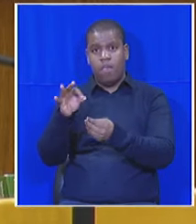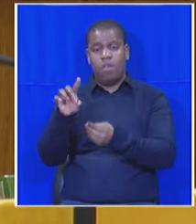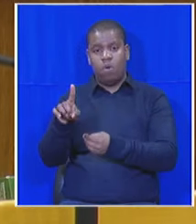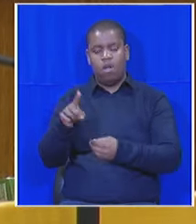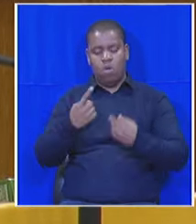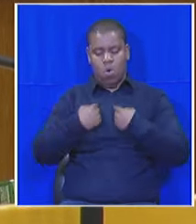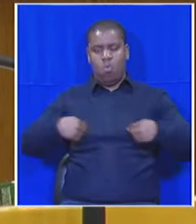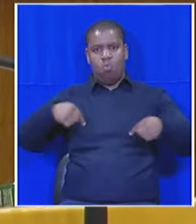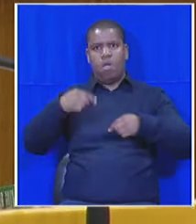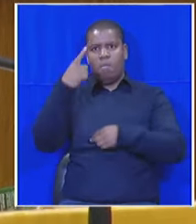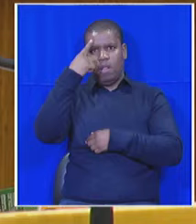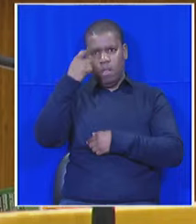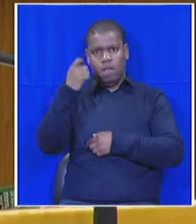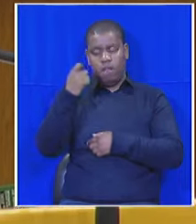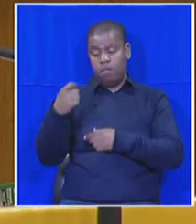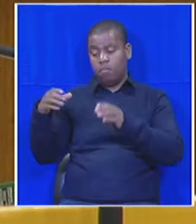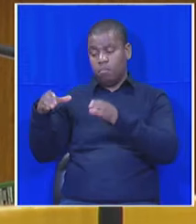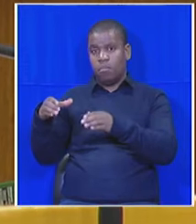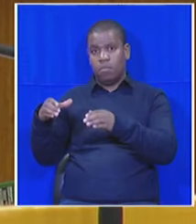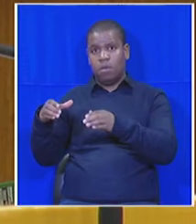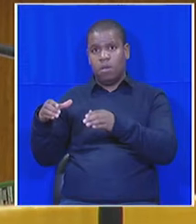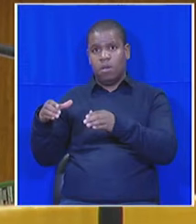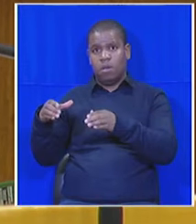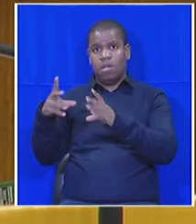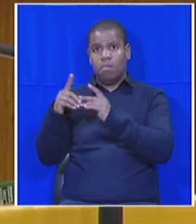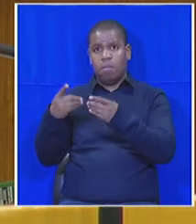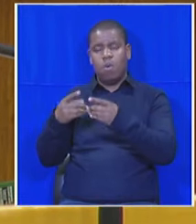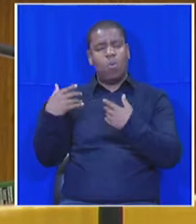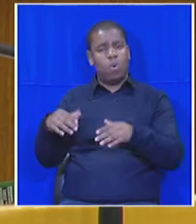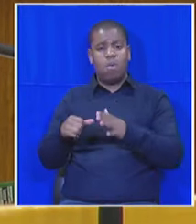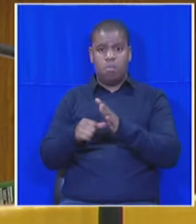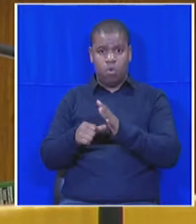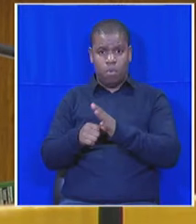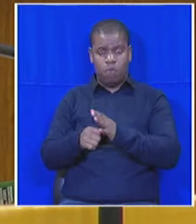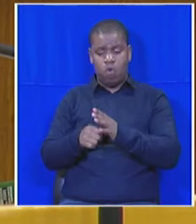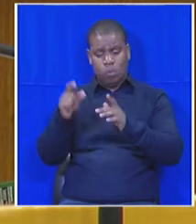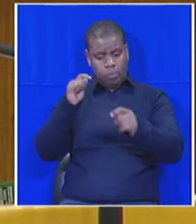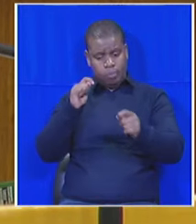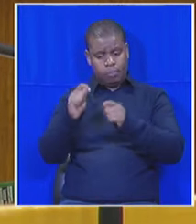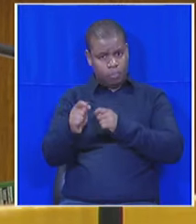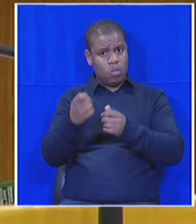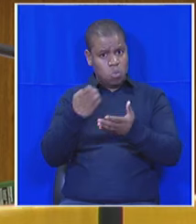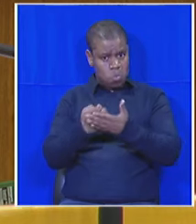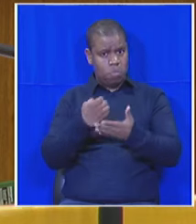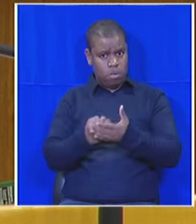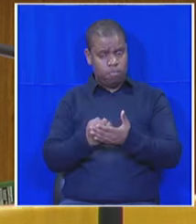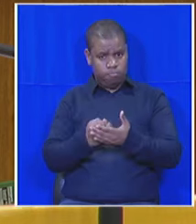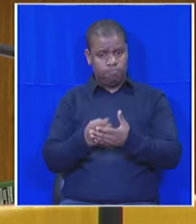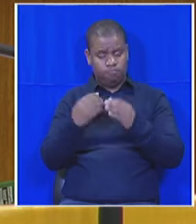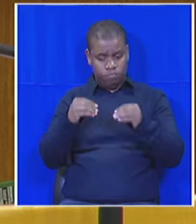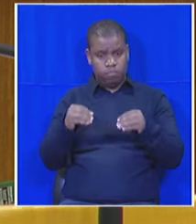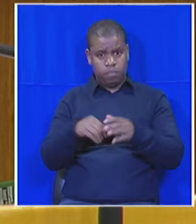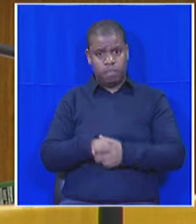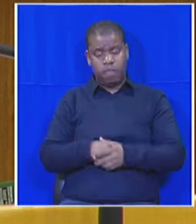that the Department of Small Business Development is very important for radical economic transformation. The budget